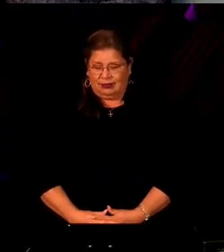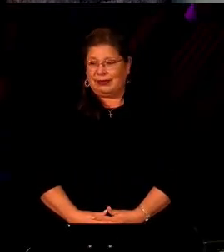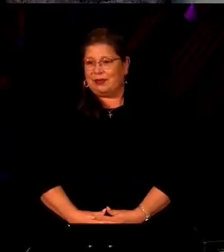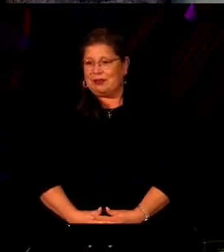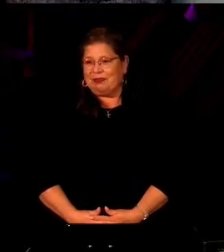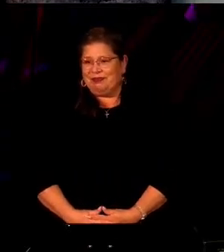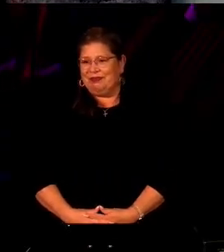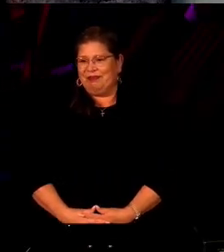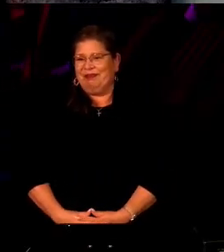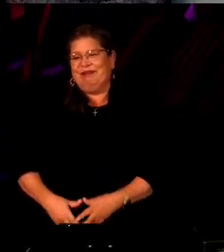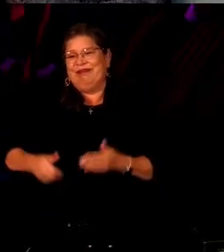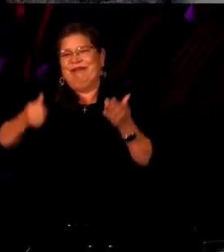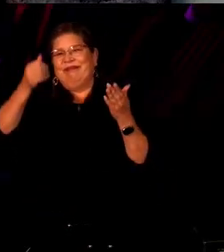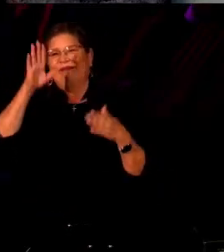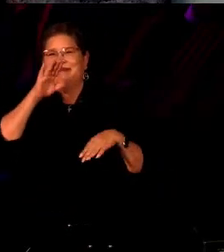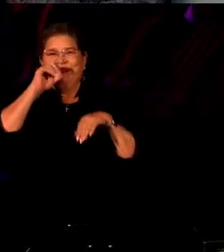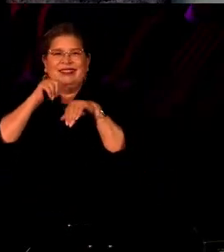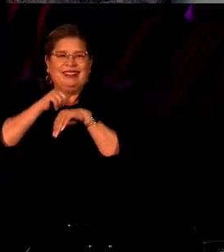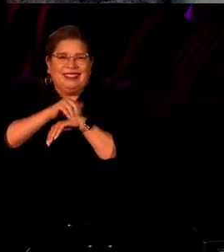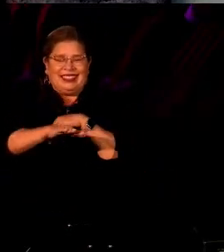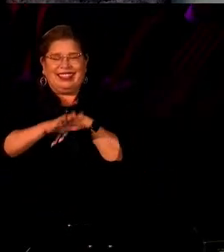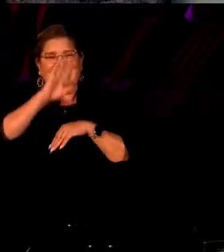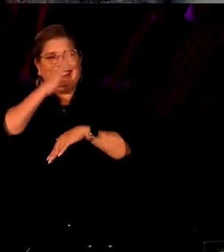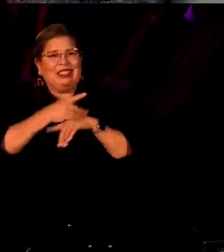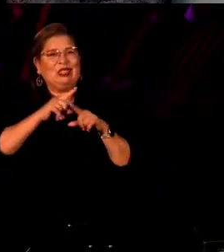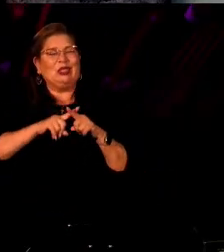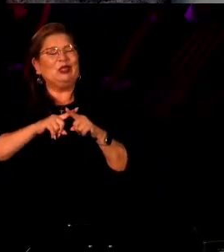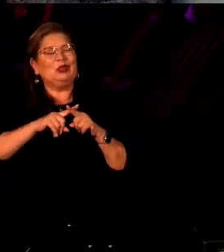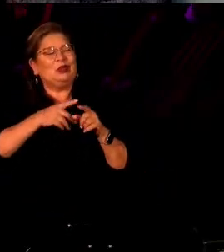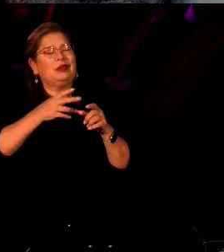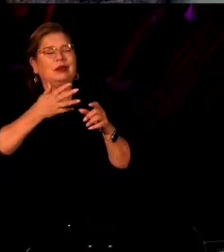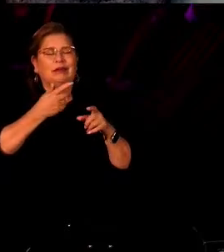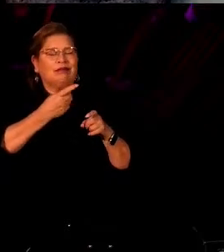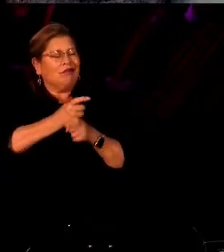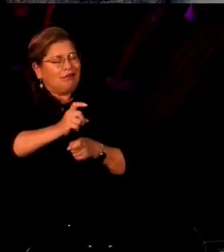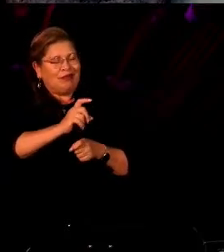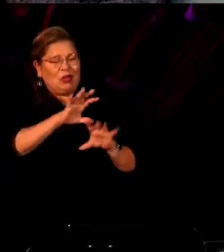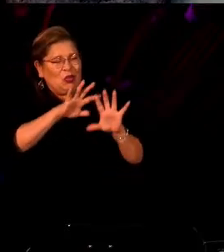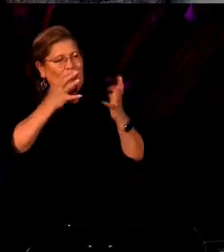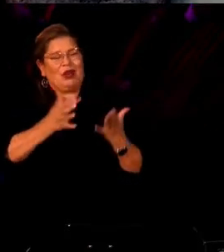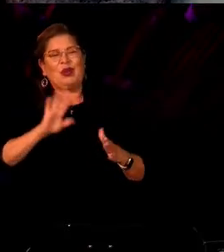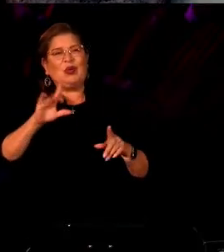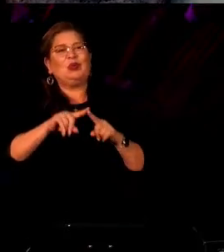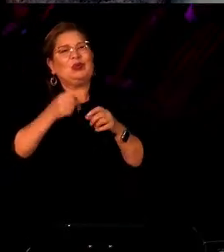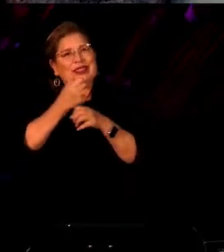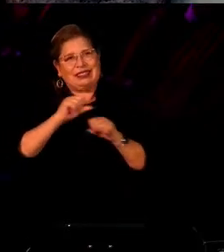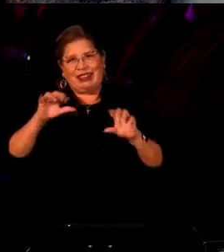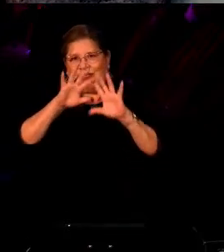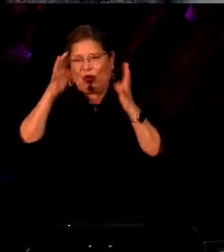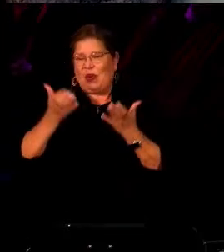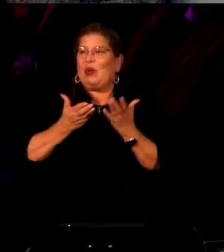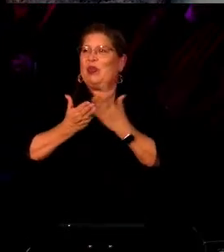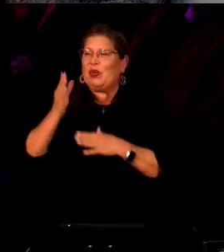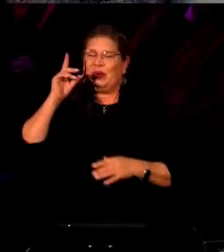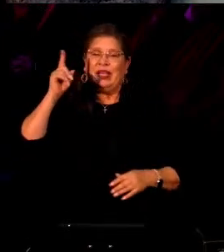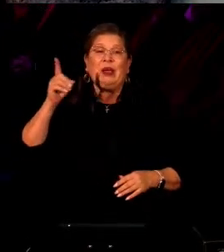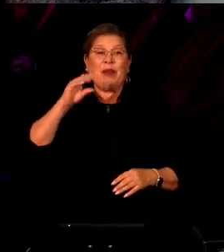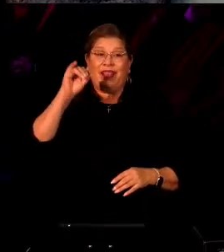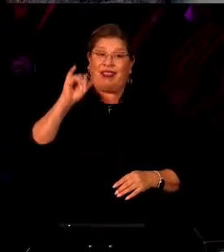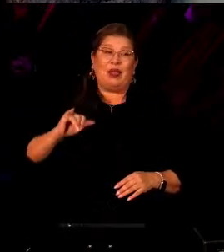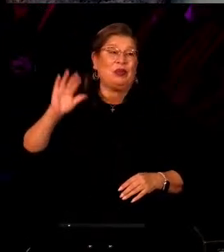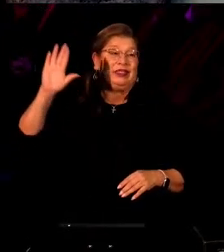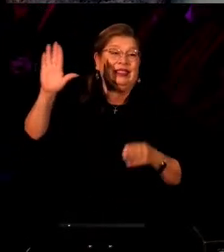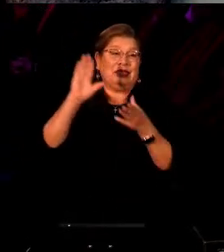God did not send his Son into the world to condemn the world, but to save the world through him. And this was the